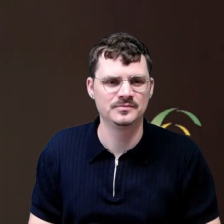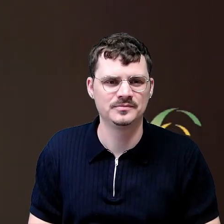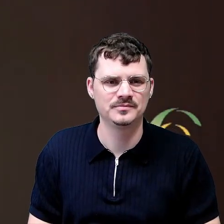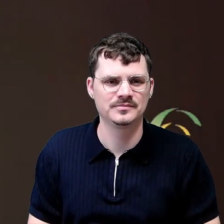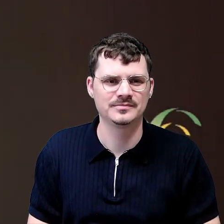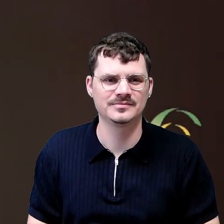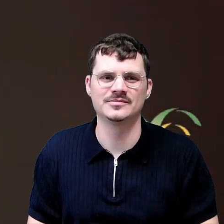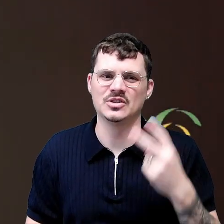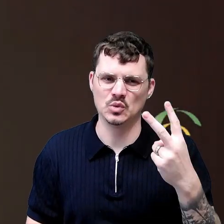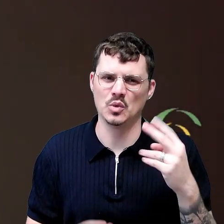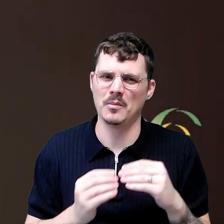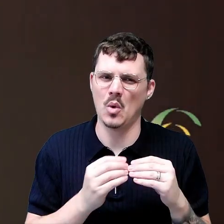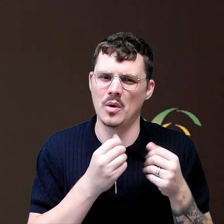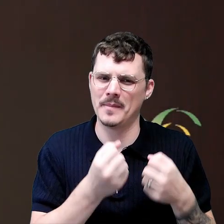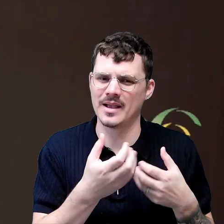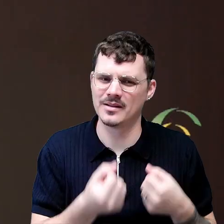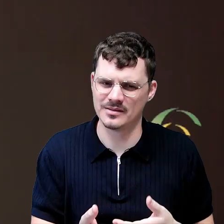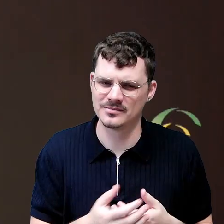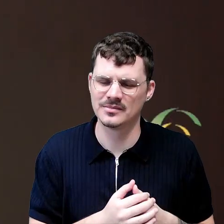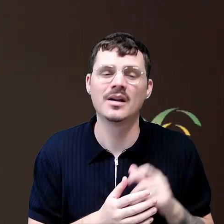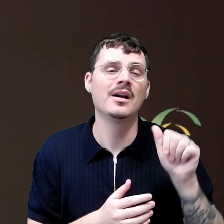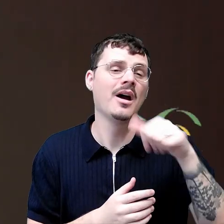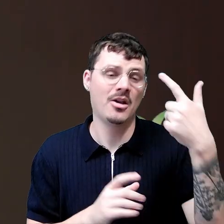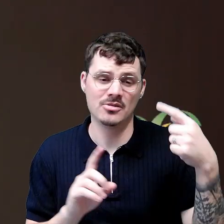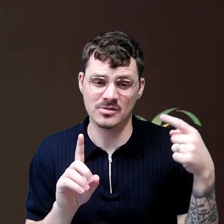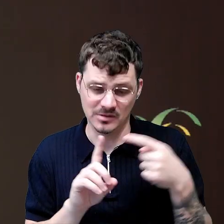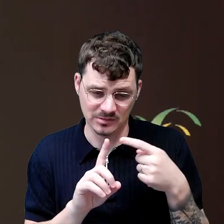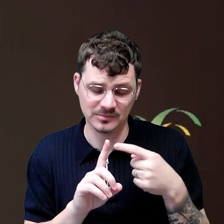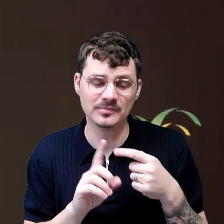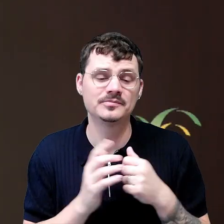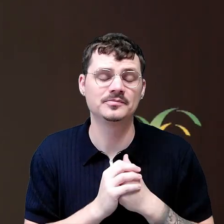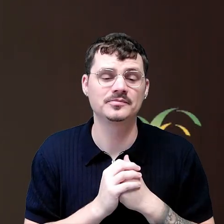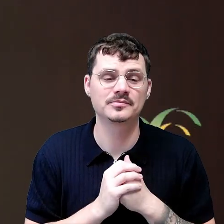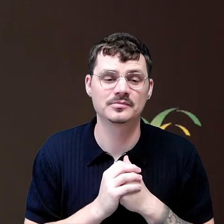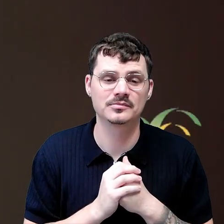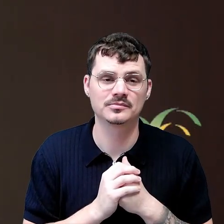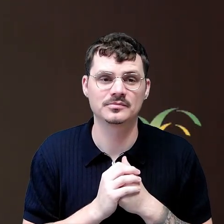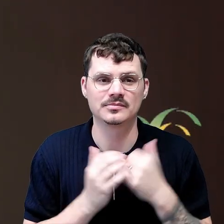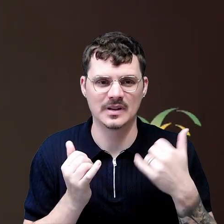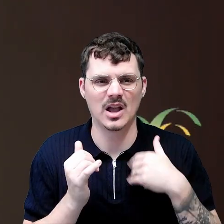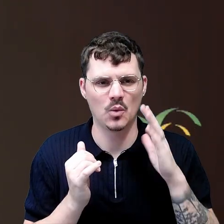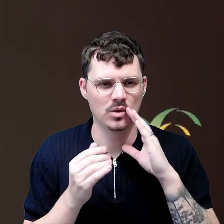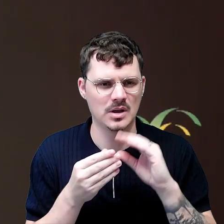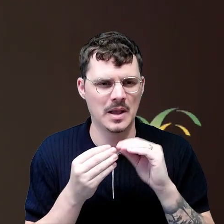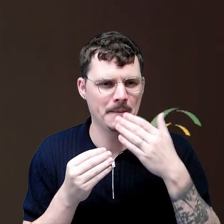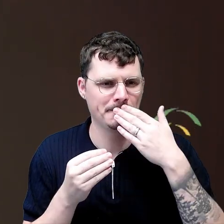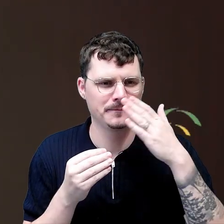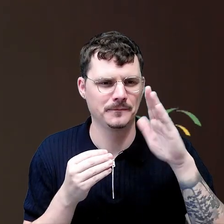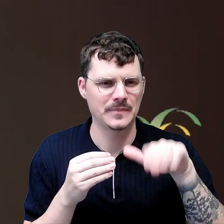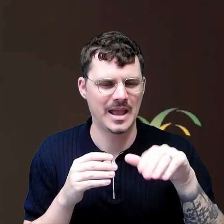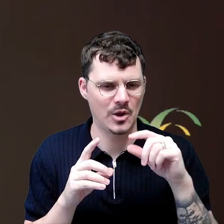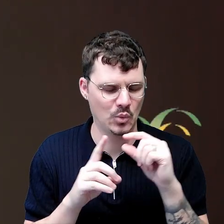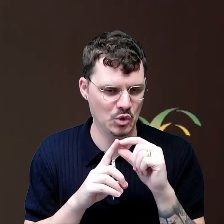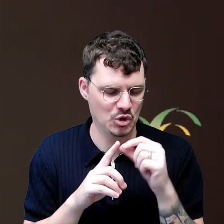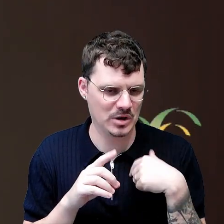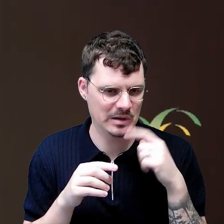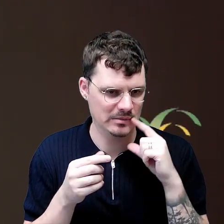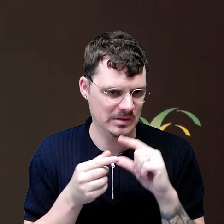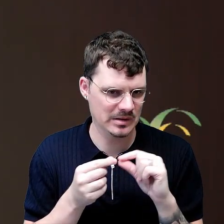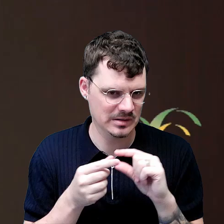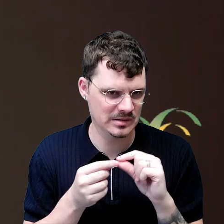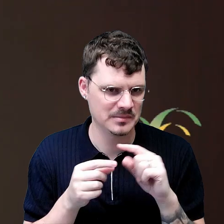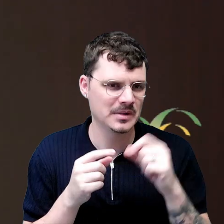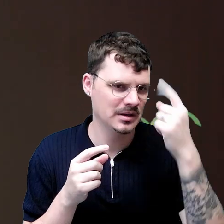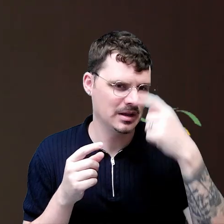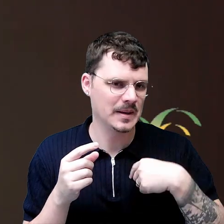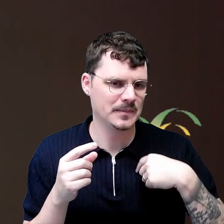2 more mechanisms. Now, here's another mechanism. Okay, I'm going to say a bad word, but